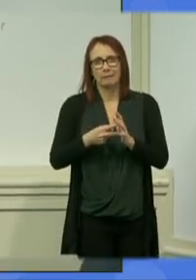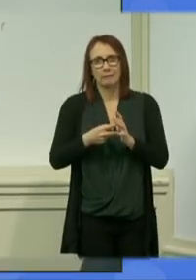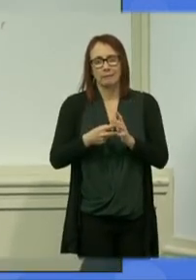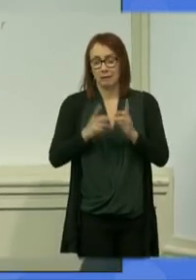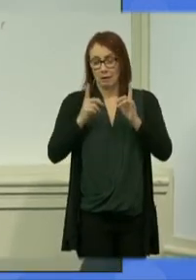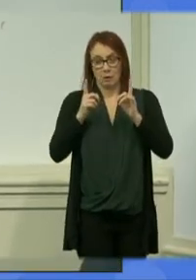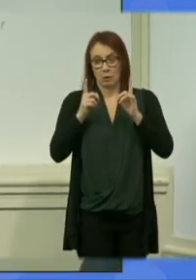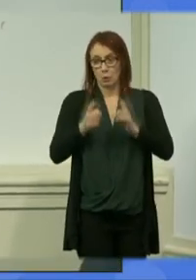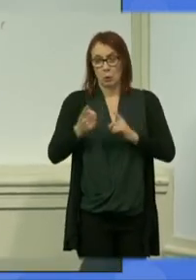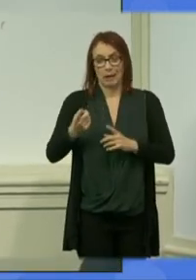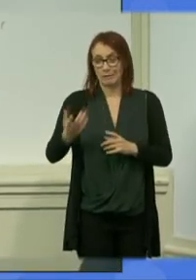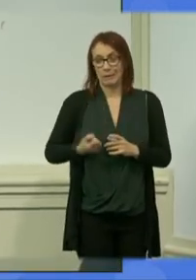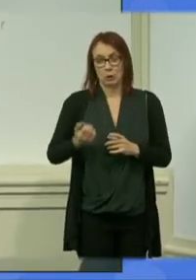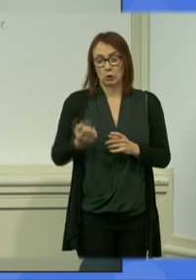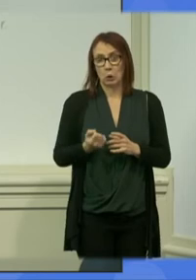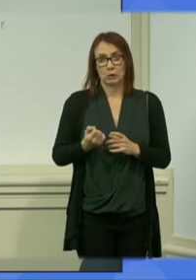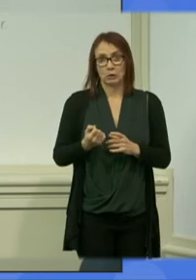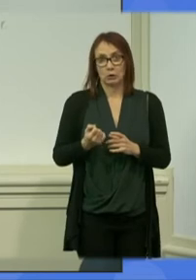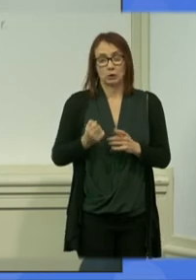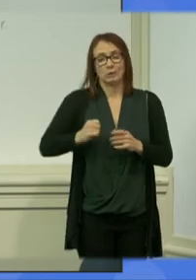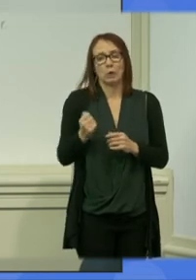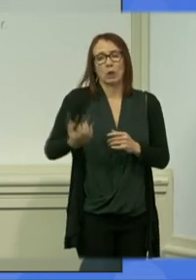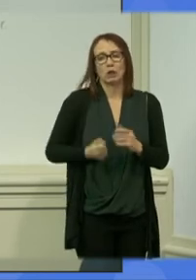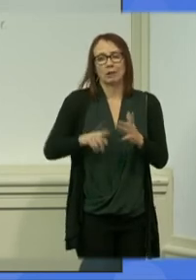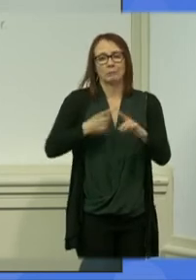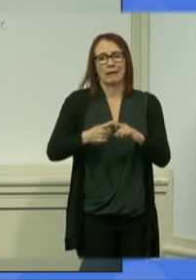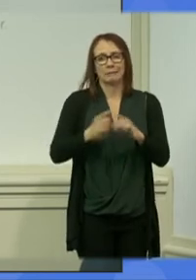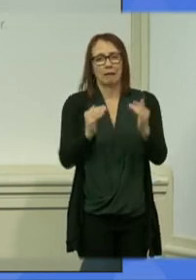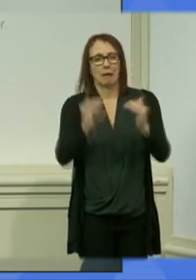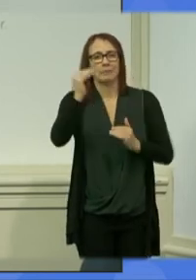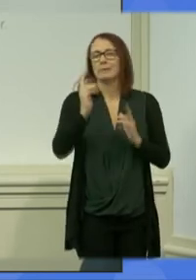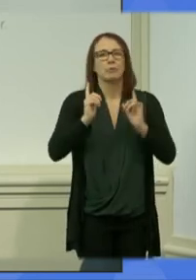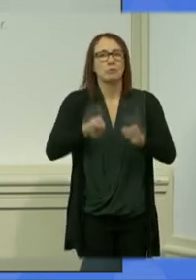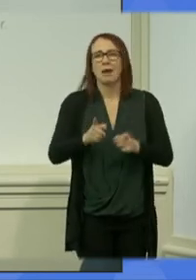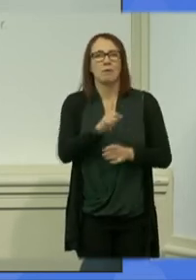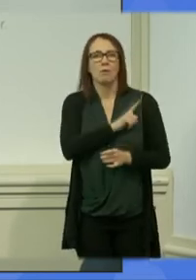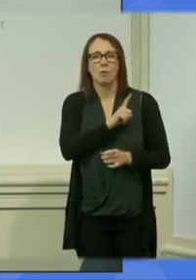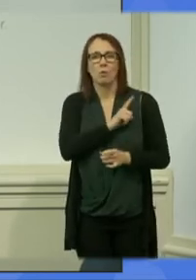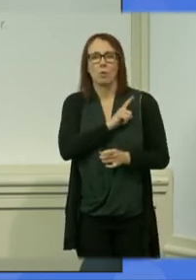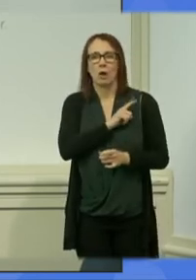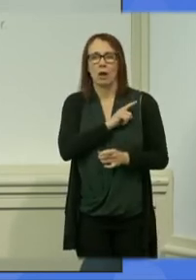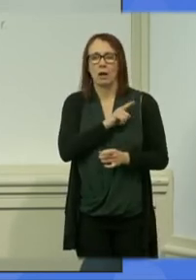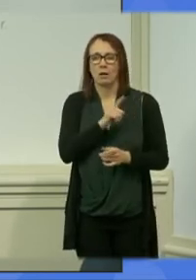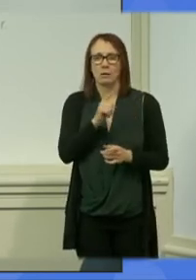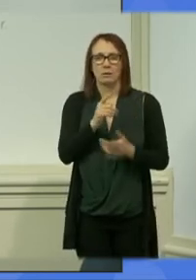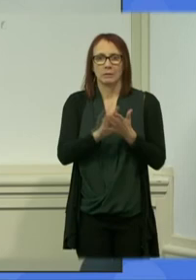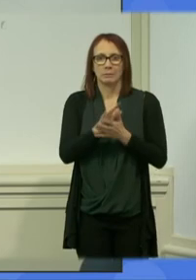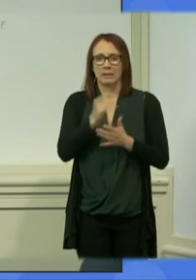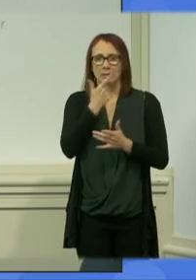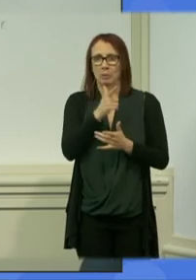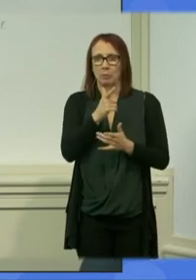put Scottish income tax up too much, I would suggest, because otherwise you make people even keener